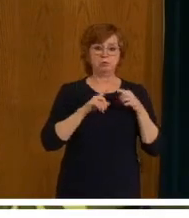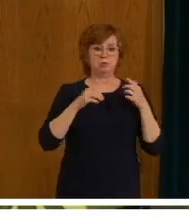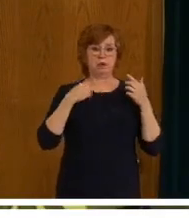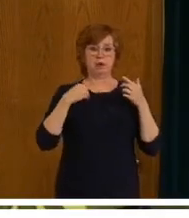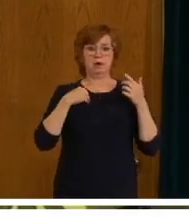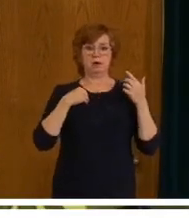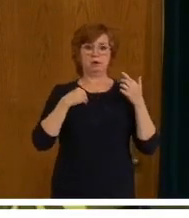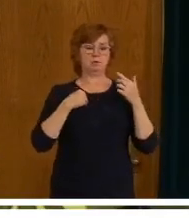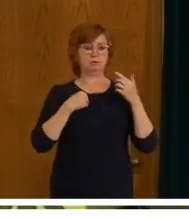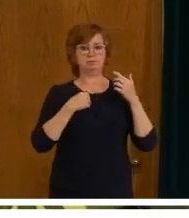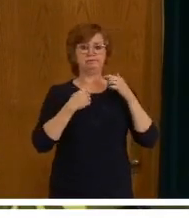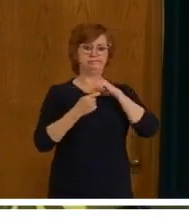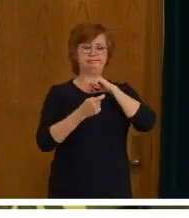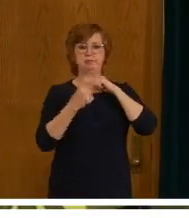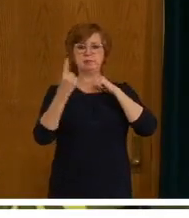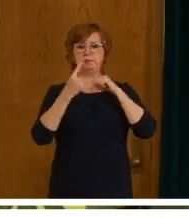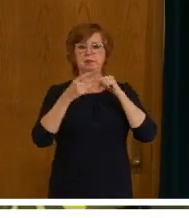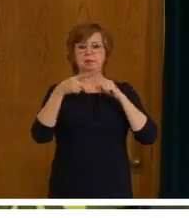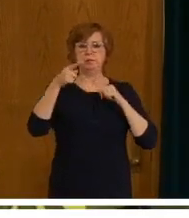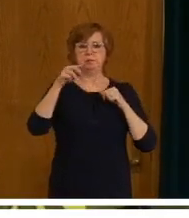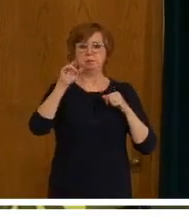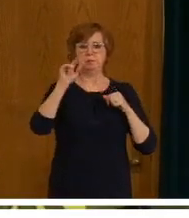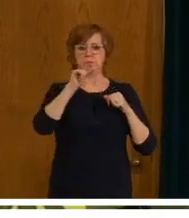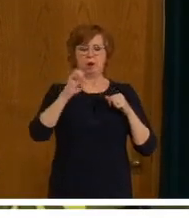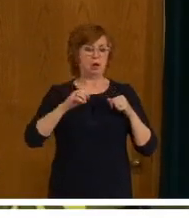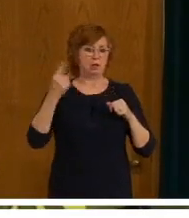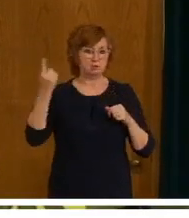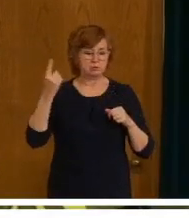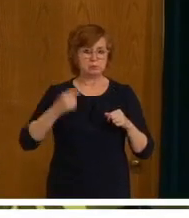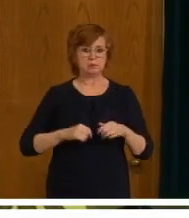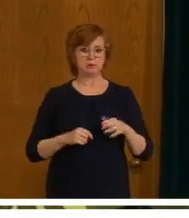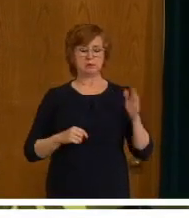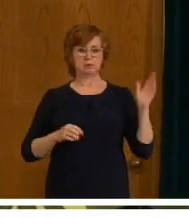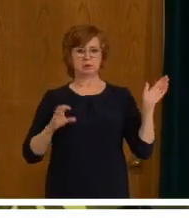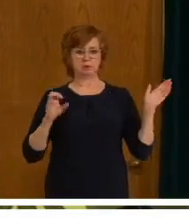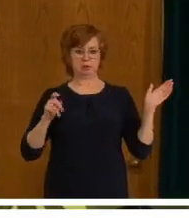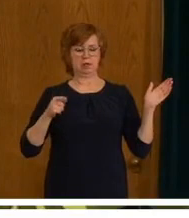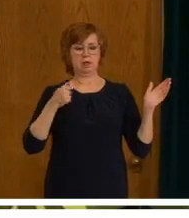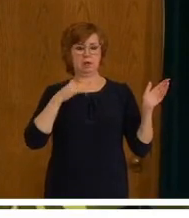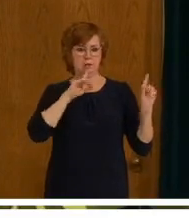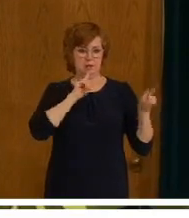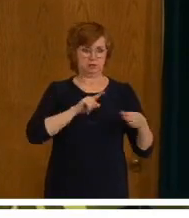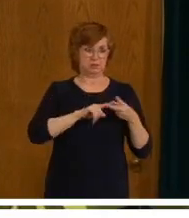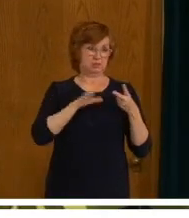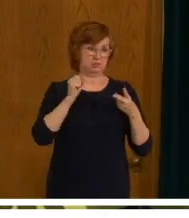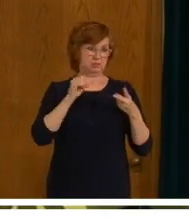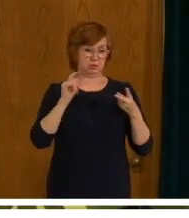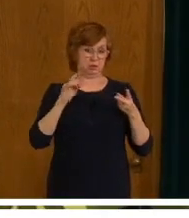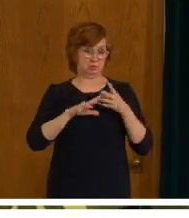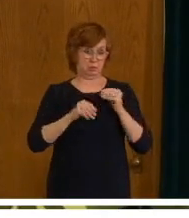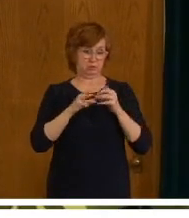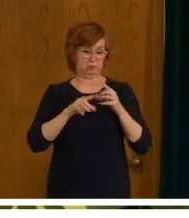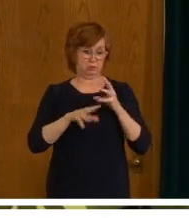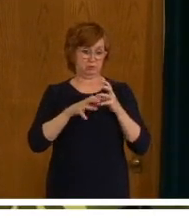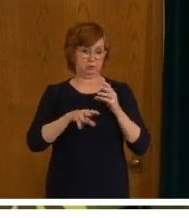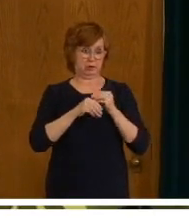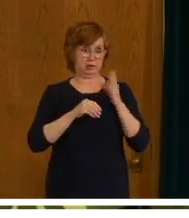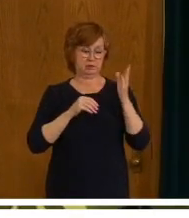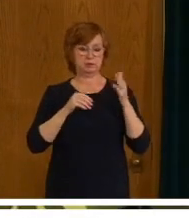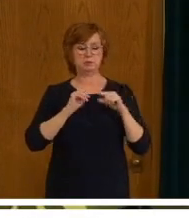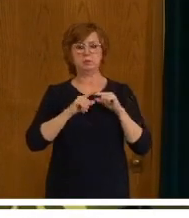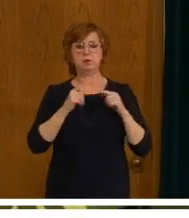the top of my head. But first and foremost, you've seen you've seen a significant education effort through the